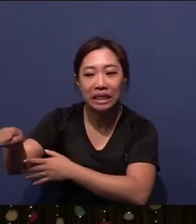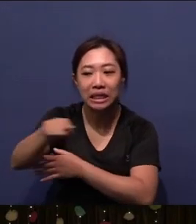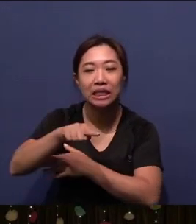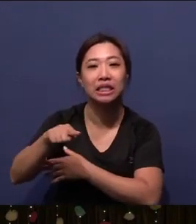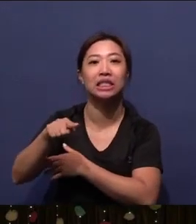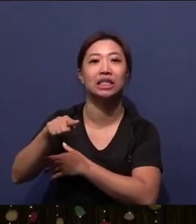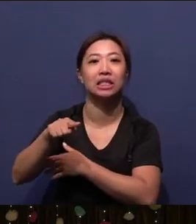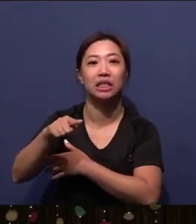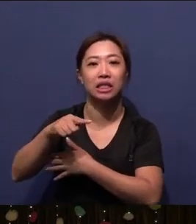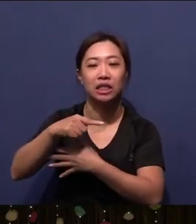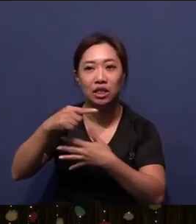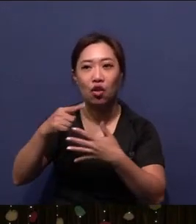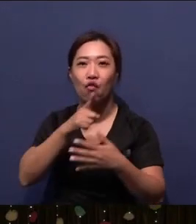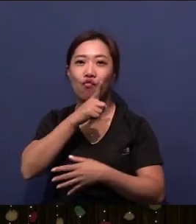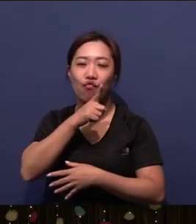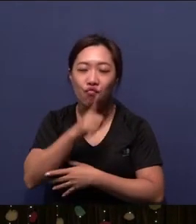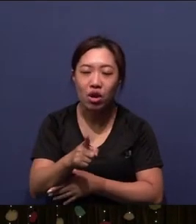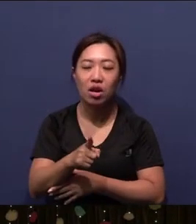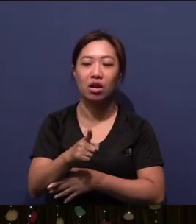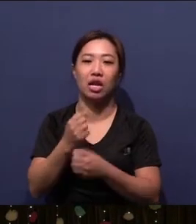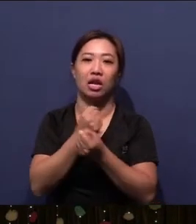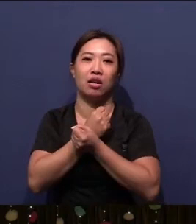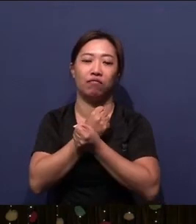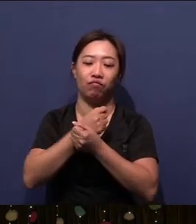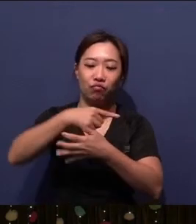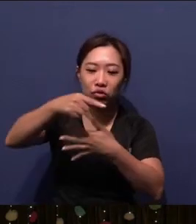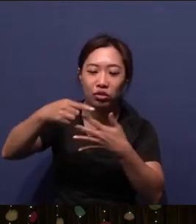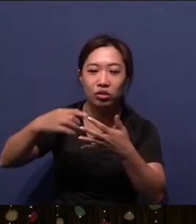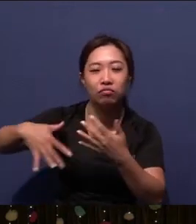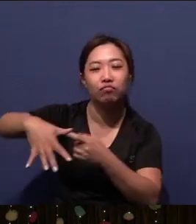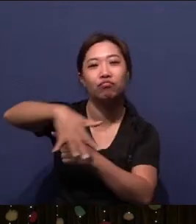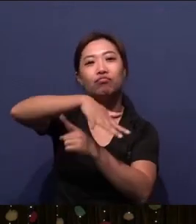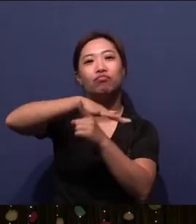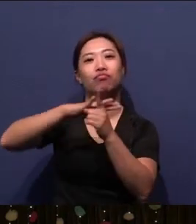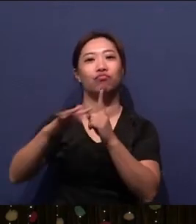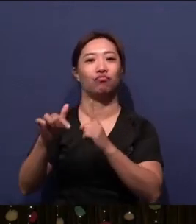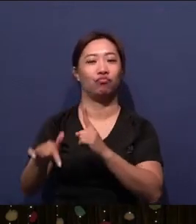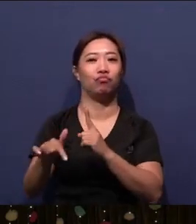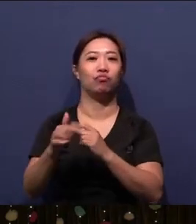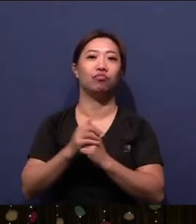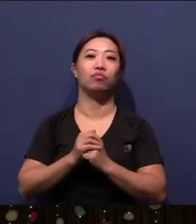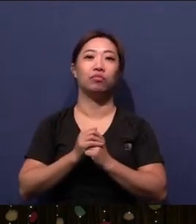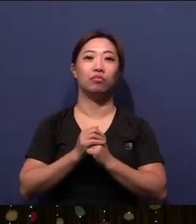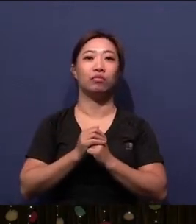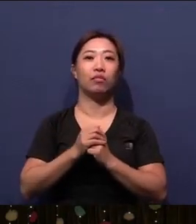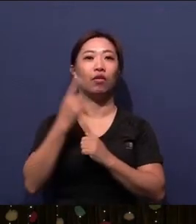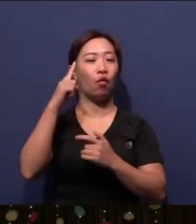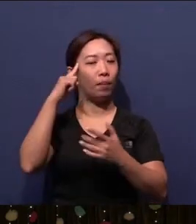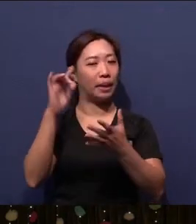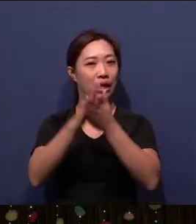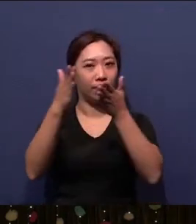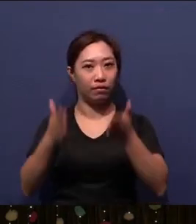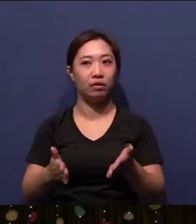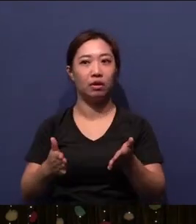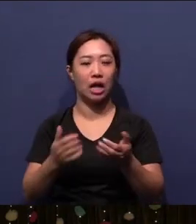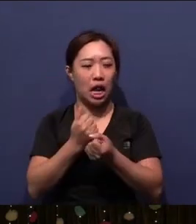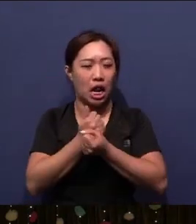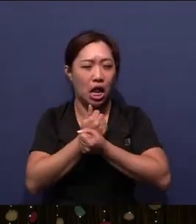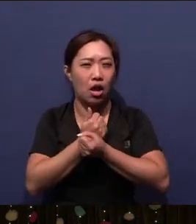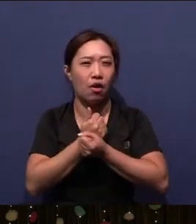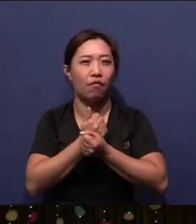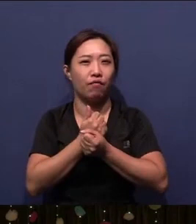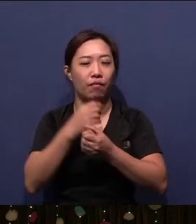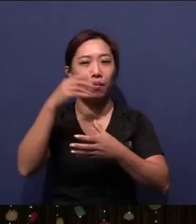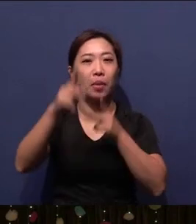love to surround his believers. And this is exactly what love surround means. To love all those in our